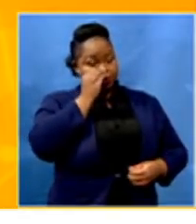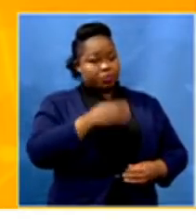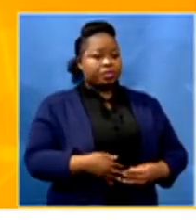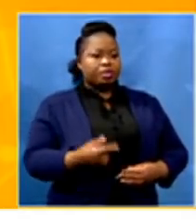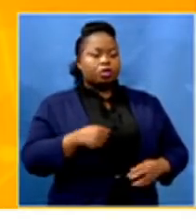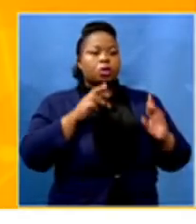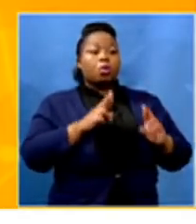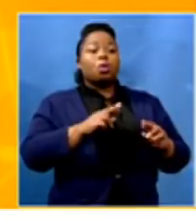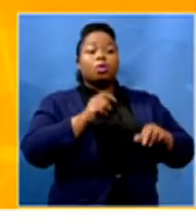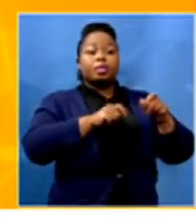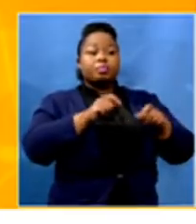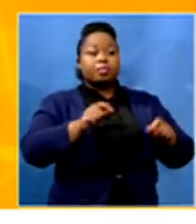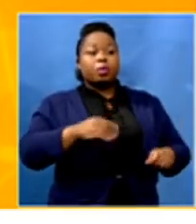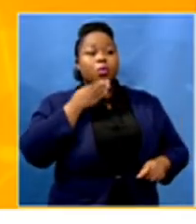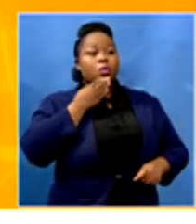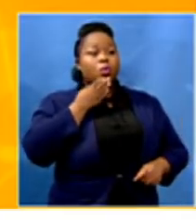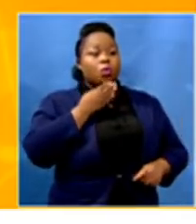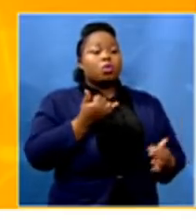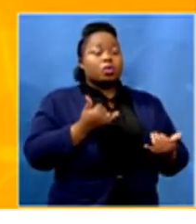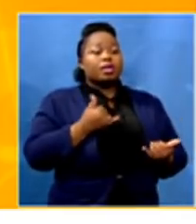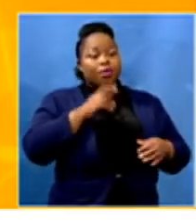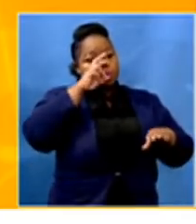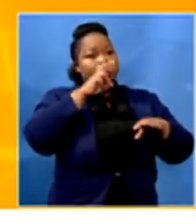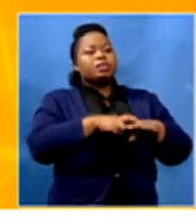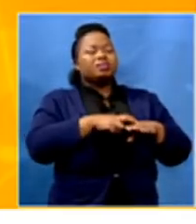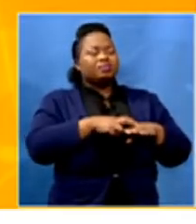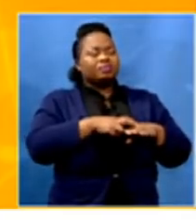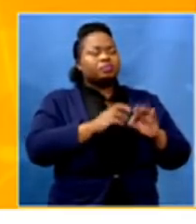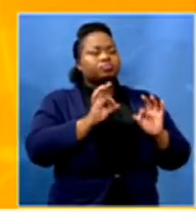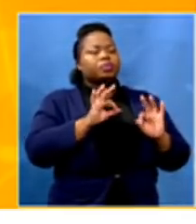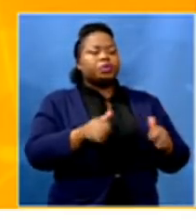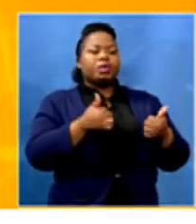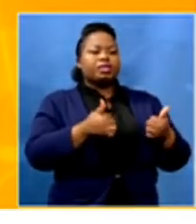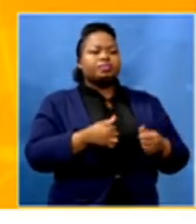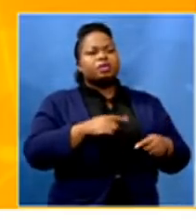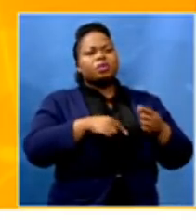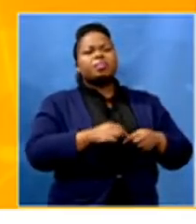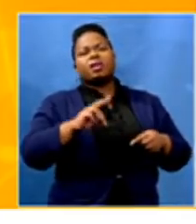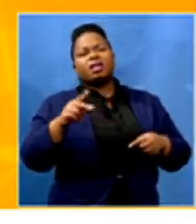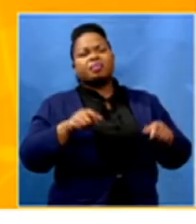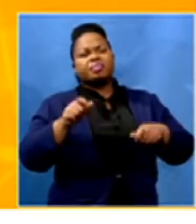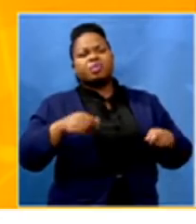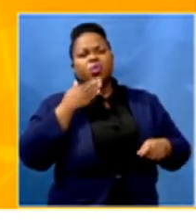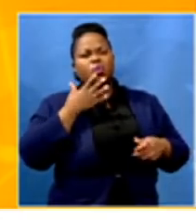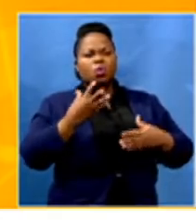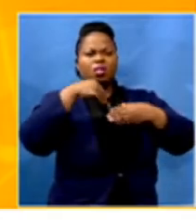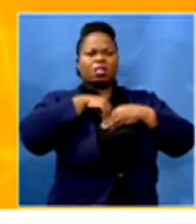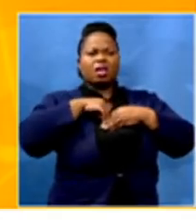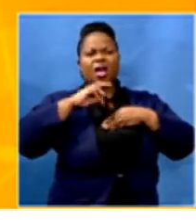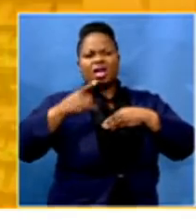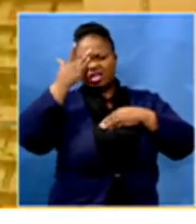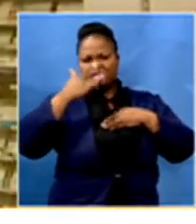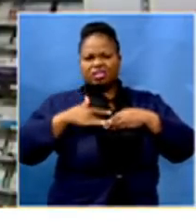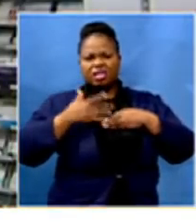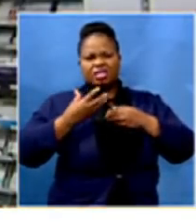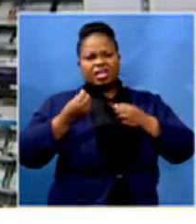hope for people that are in a very dire situation. What about people with comorbidities? How does the drug